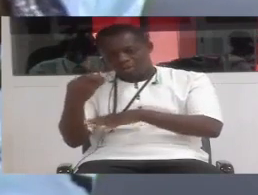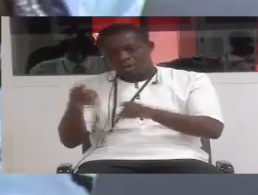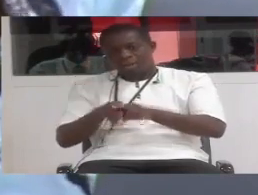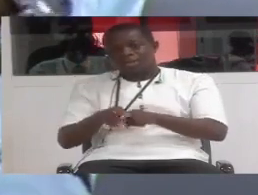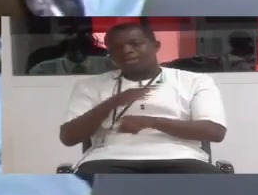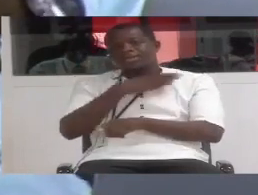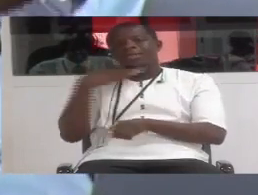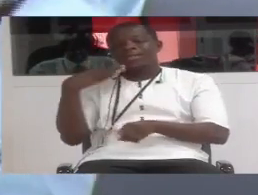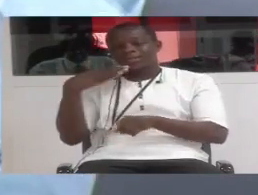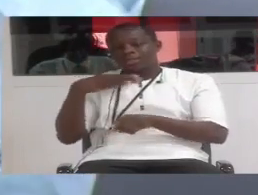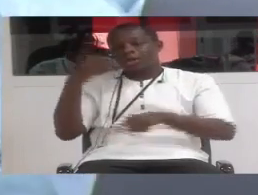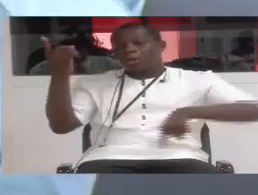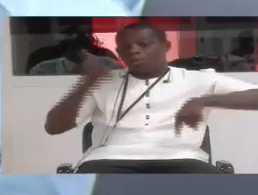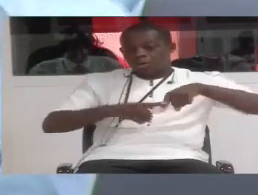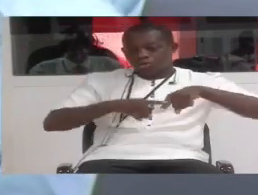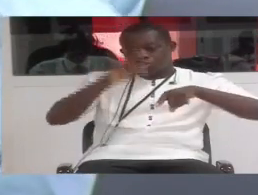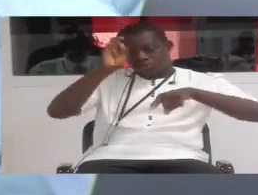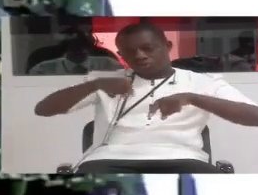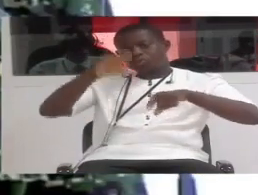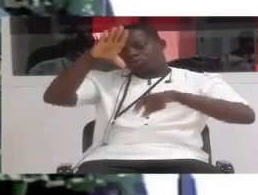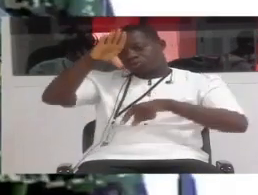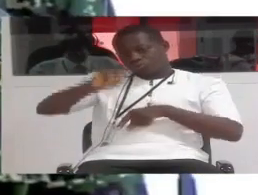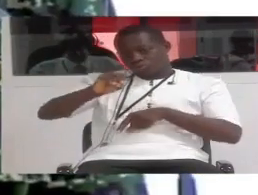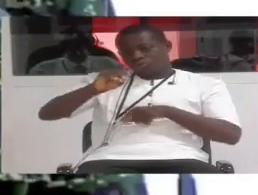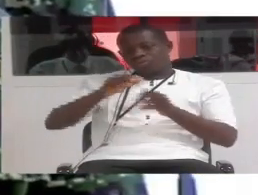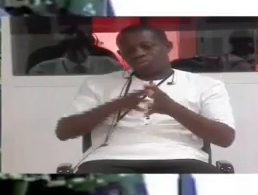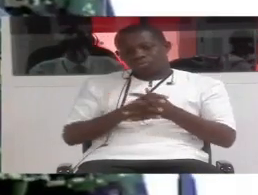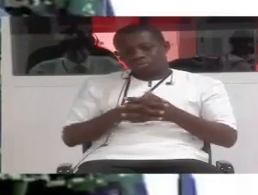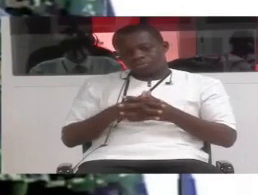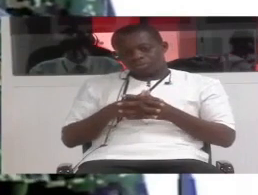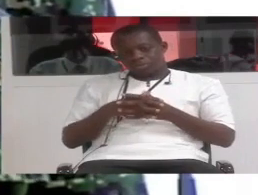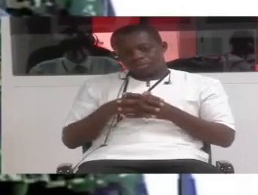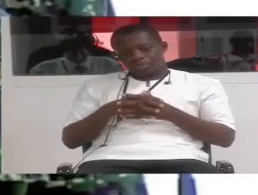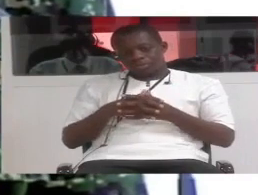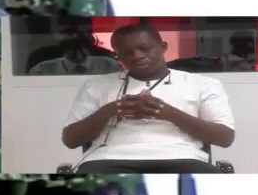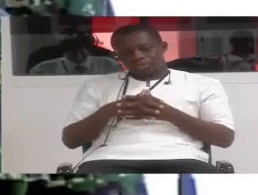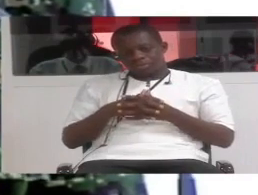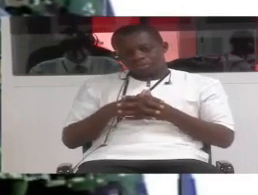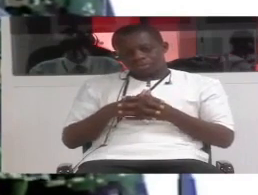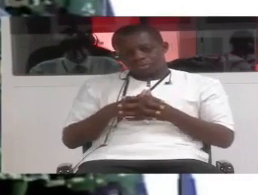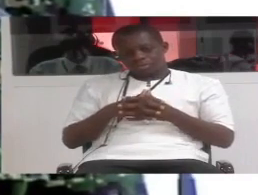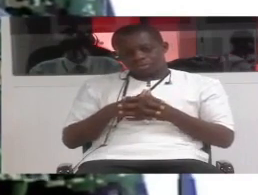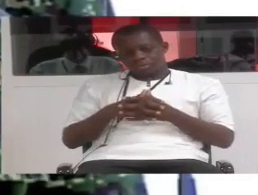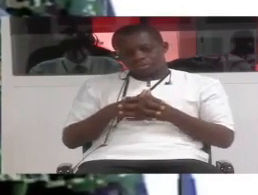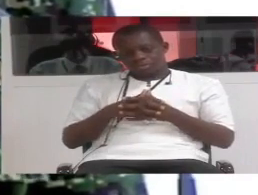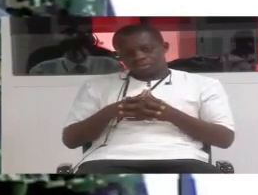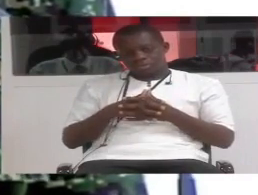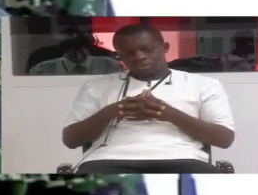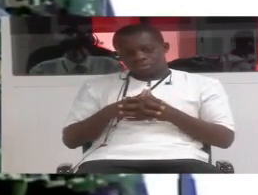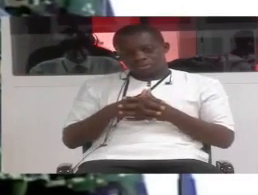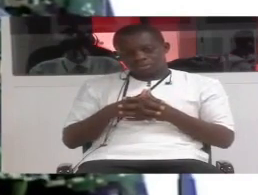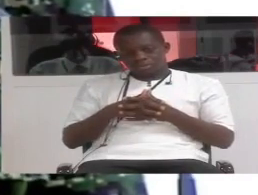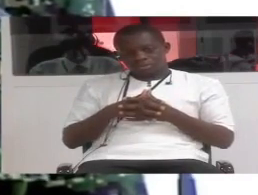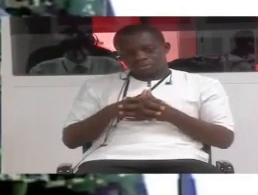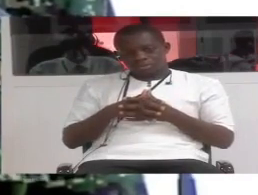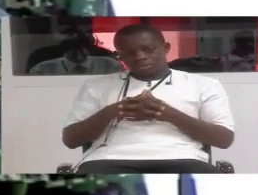death penalty should be executed? Ndax am nga xam xam ci mbiri ni ñi nga xamne su fekke ne loi wax na